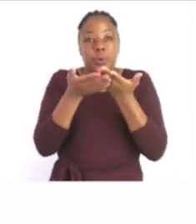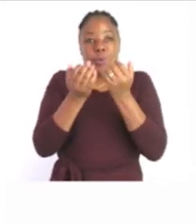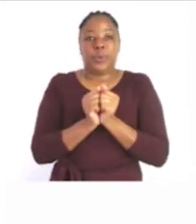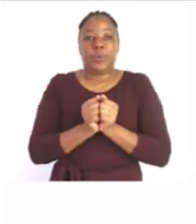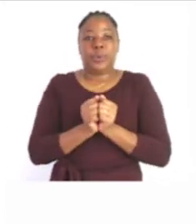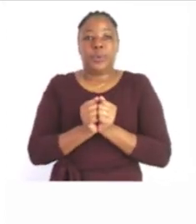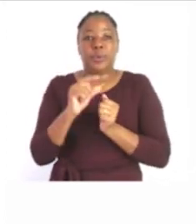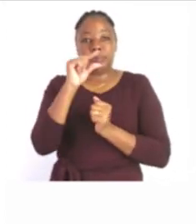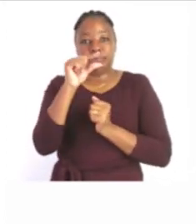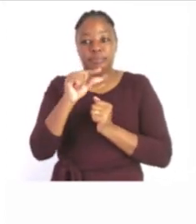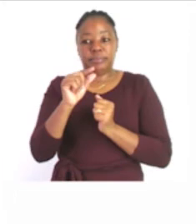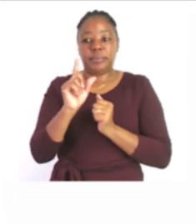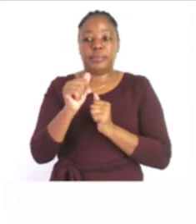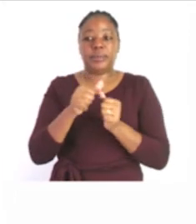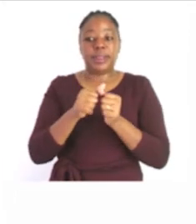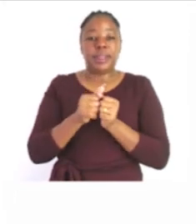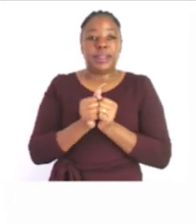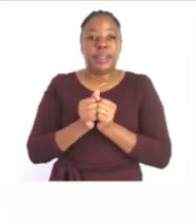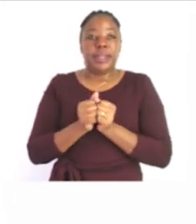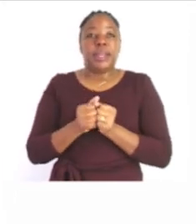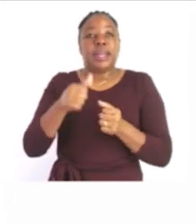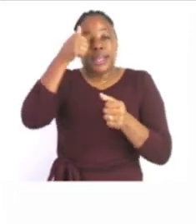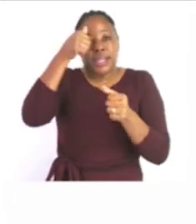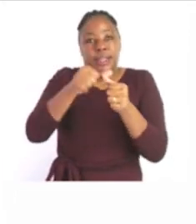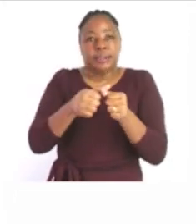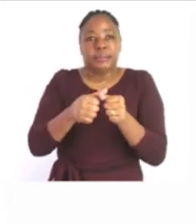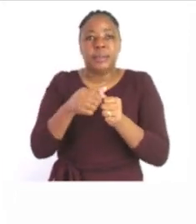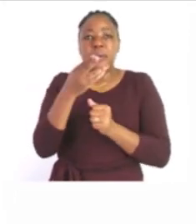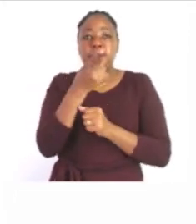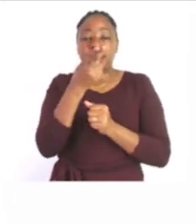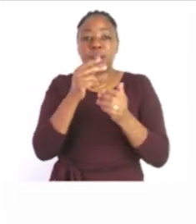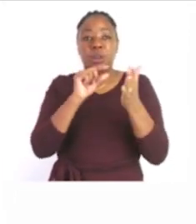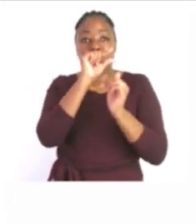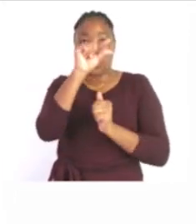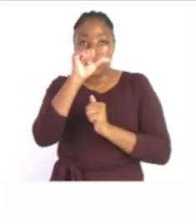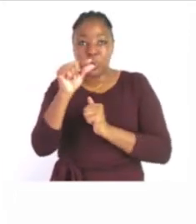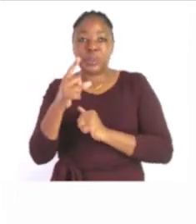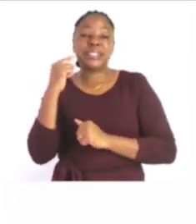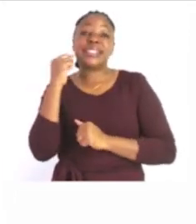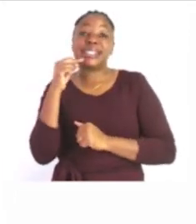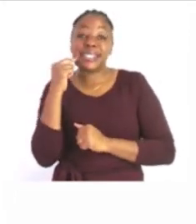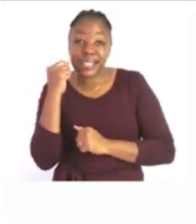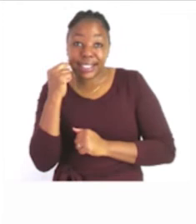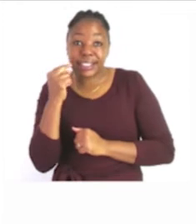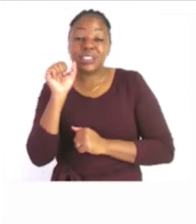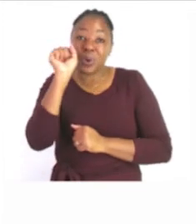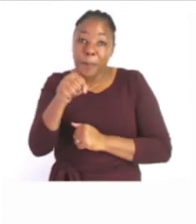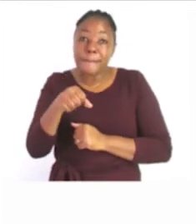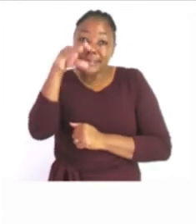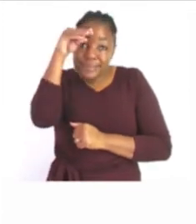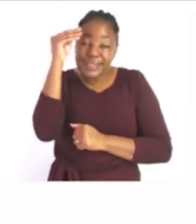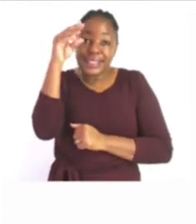in the word whale, we don't say whale because the E is quiet. And in the